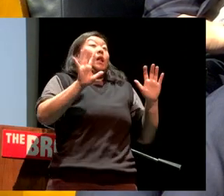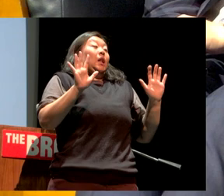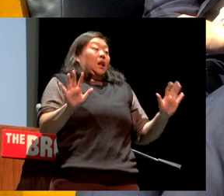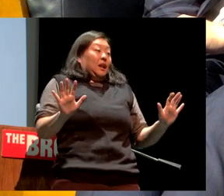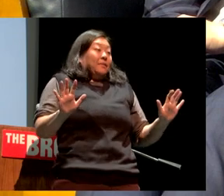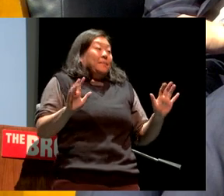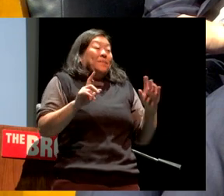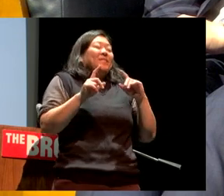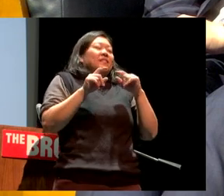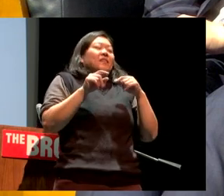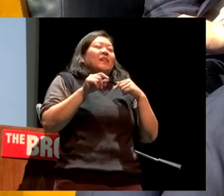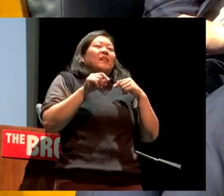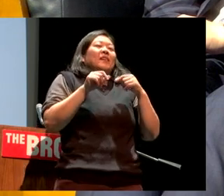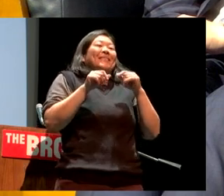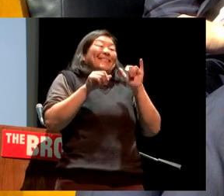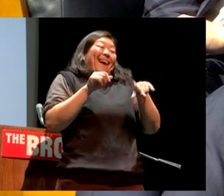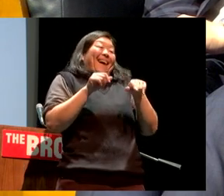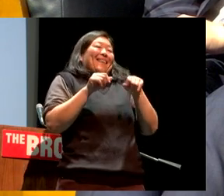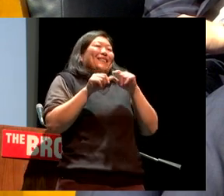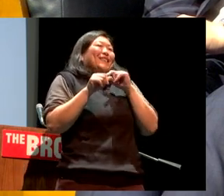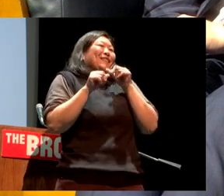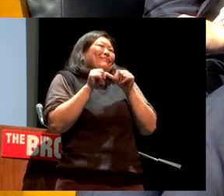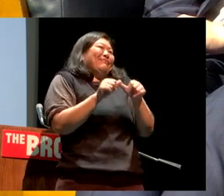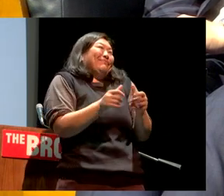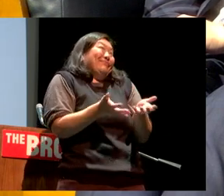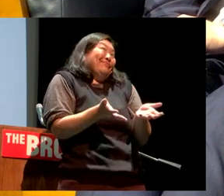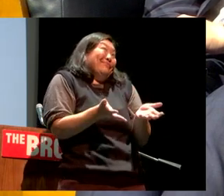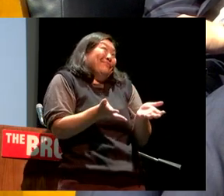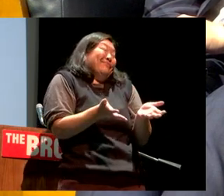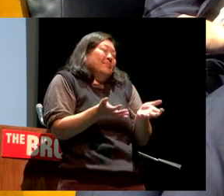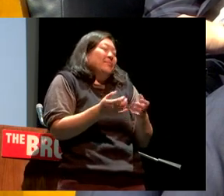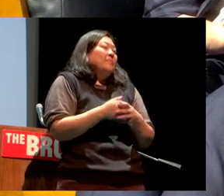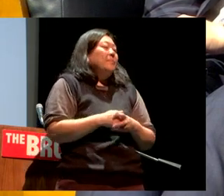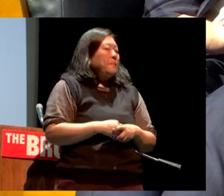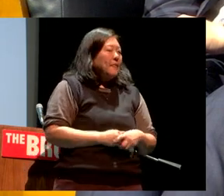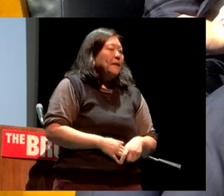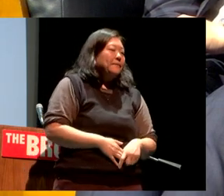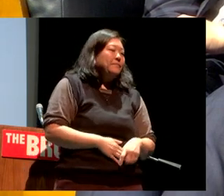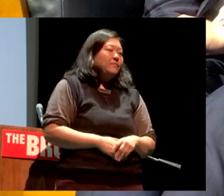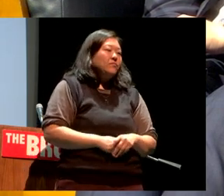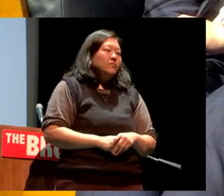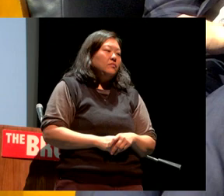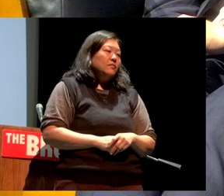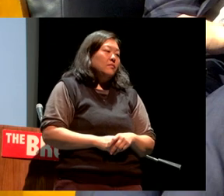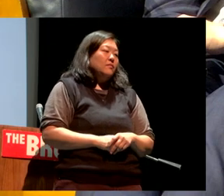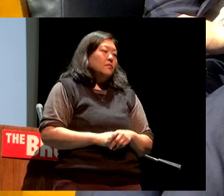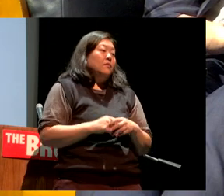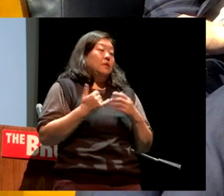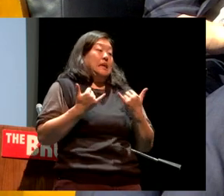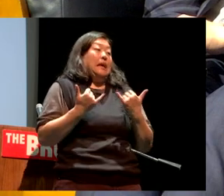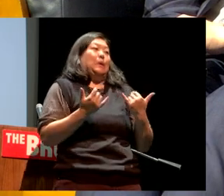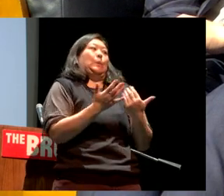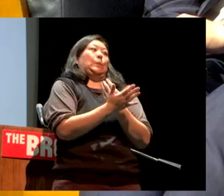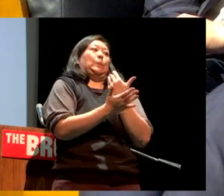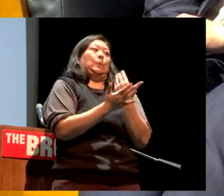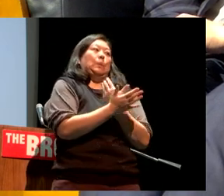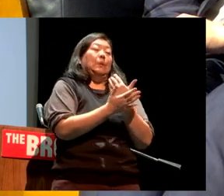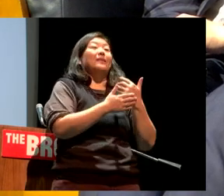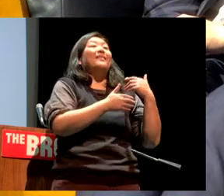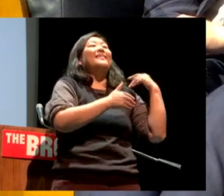that, you know, in the history of the game industry, you had the early access era, you know, where you started to pay for games